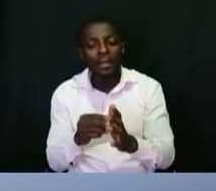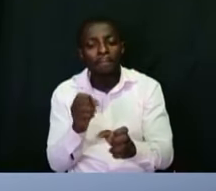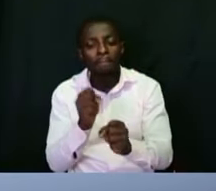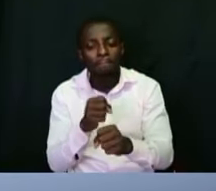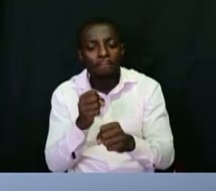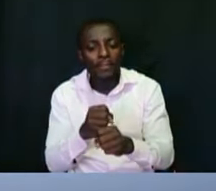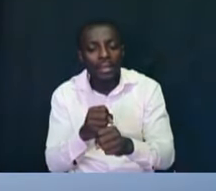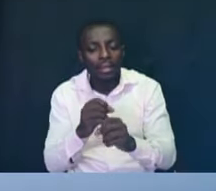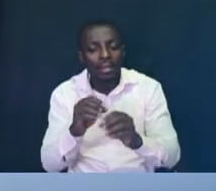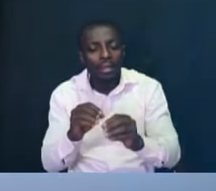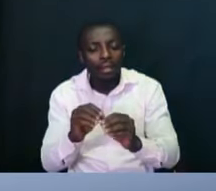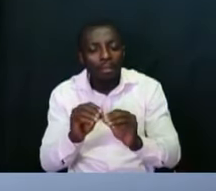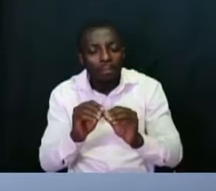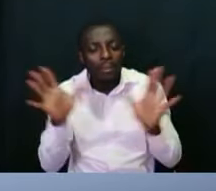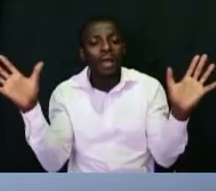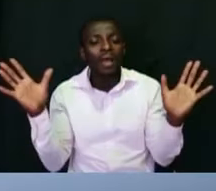To make plain.